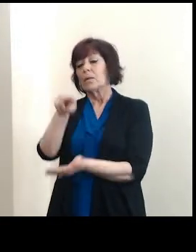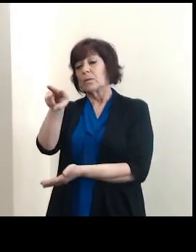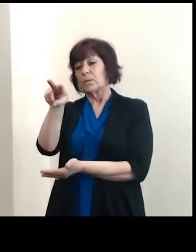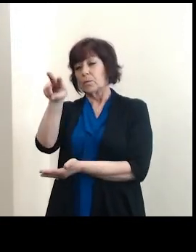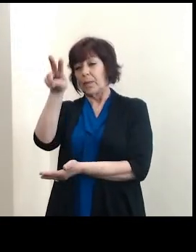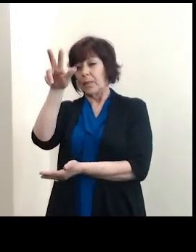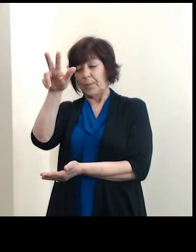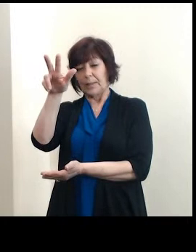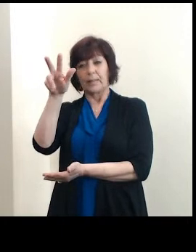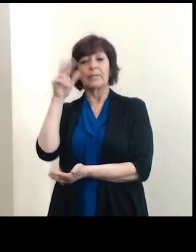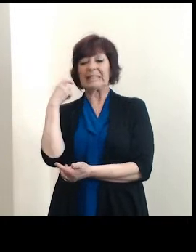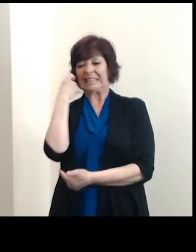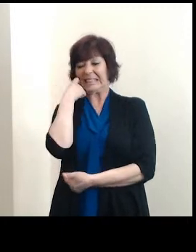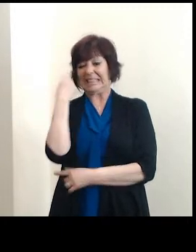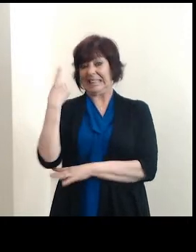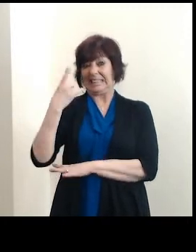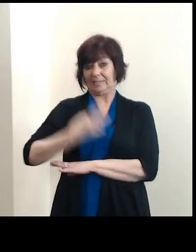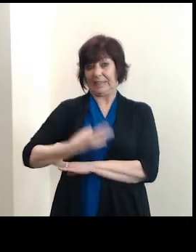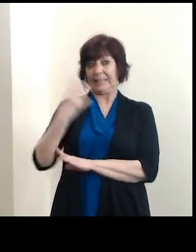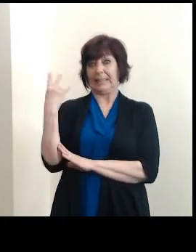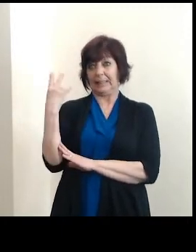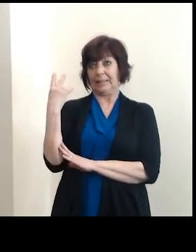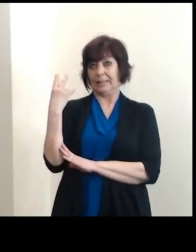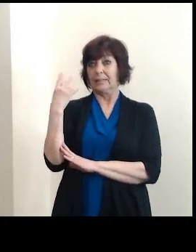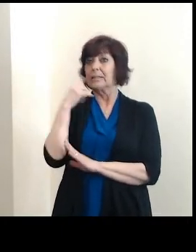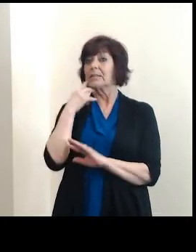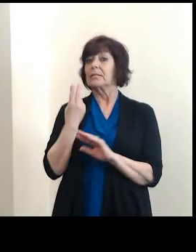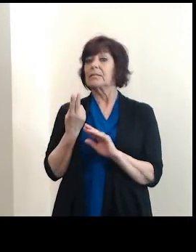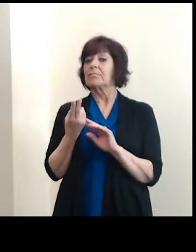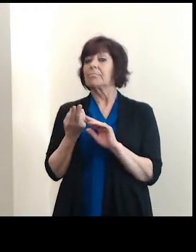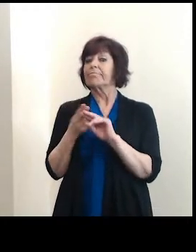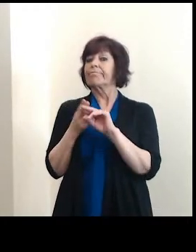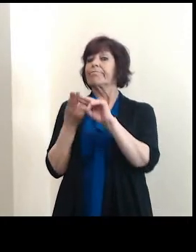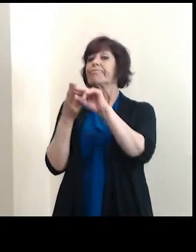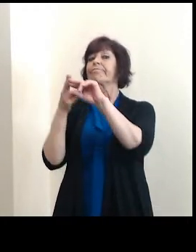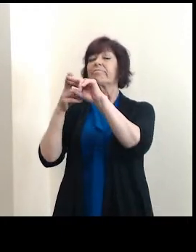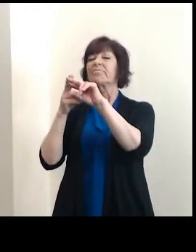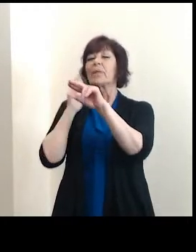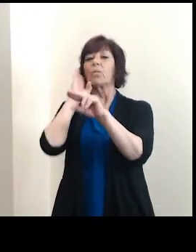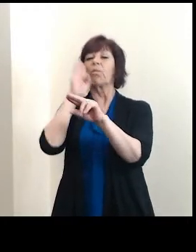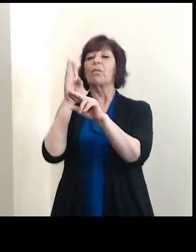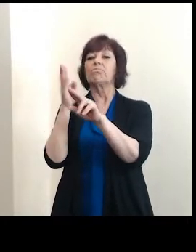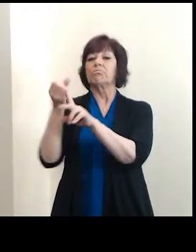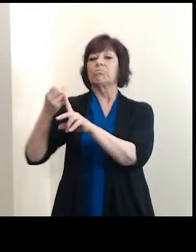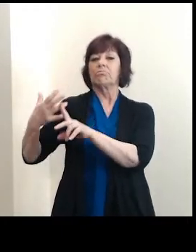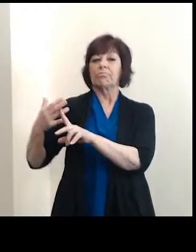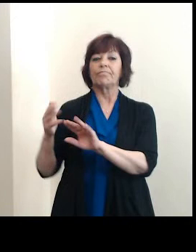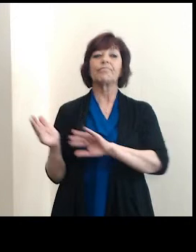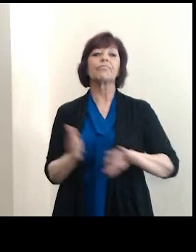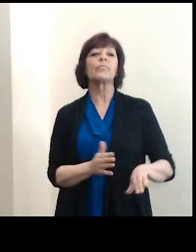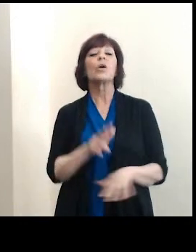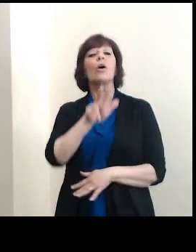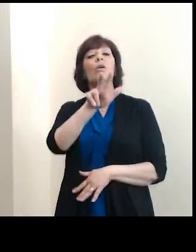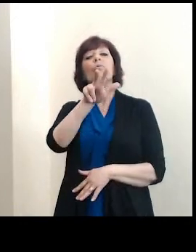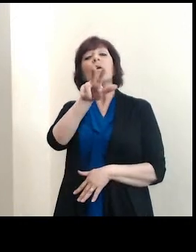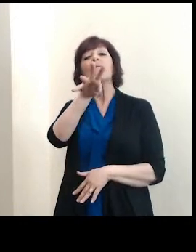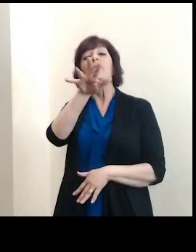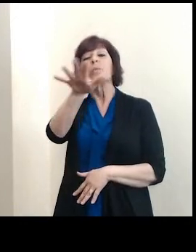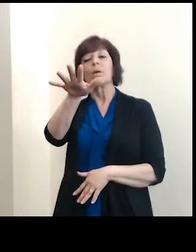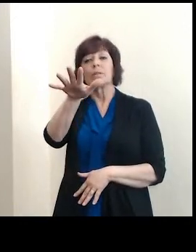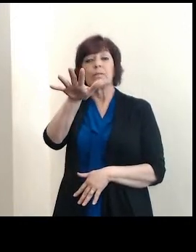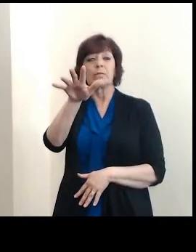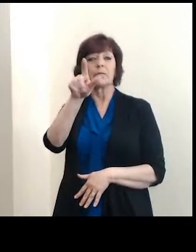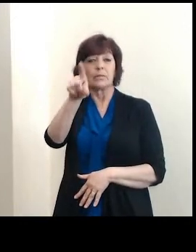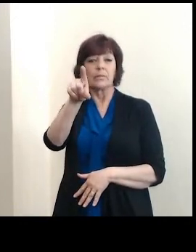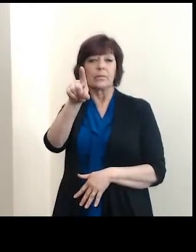3,223 total new cases in the last 7 days, which is increasing as we'll talk about. 351 total new cases per